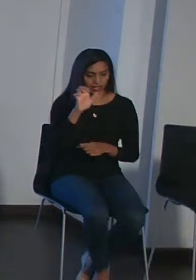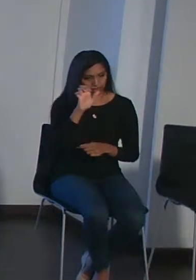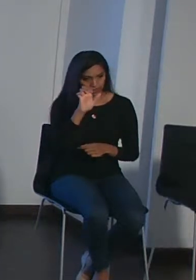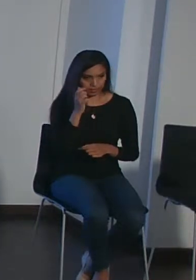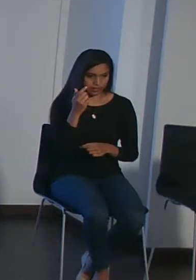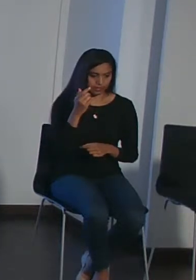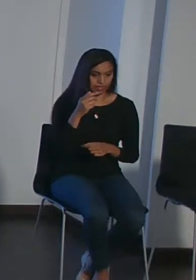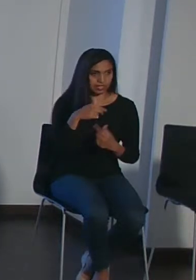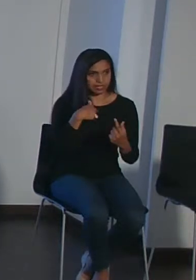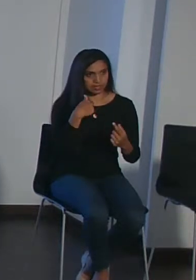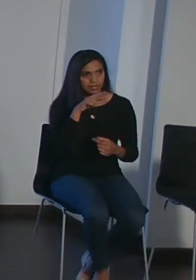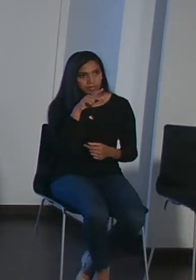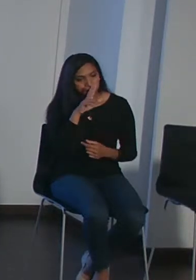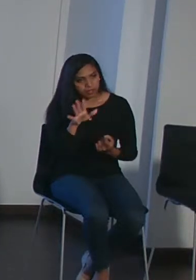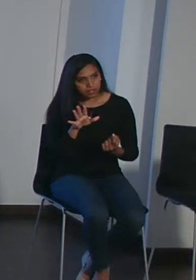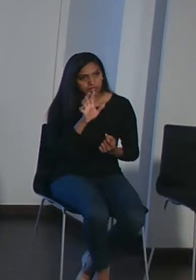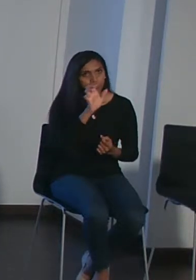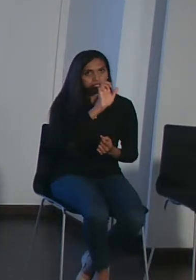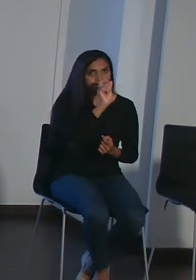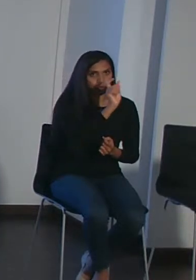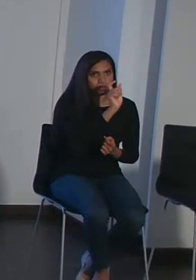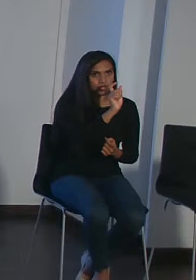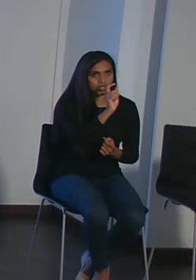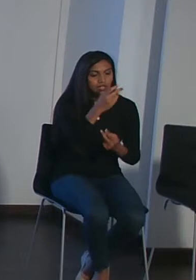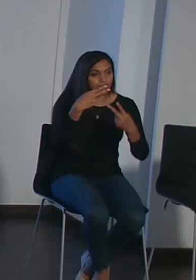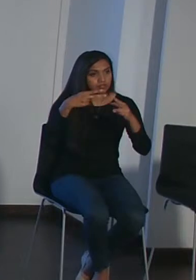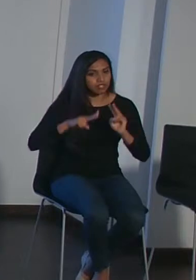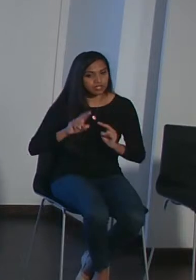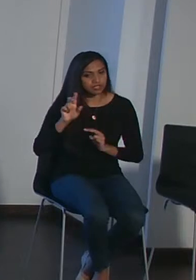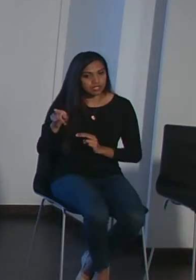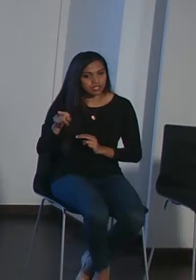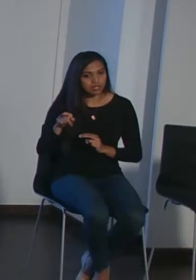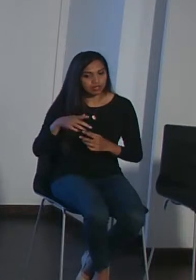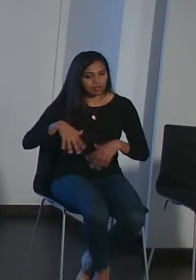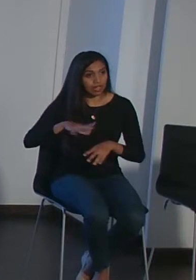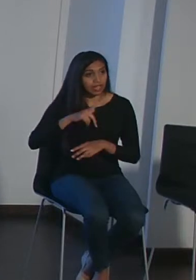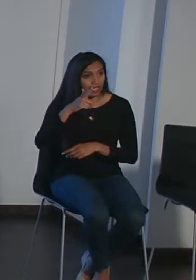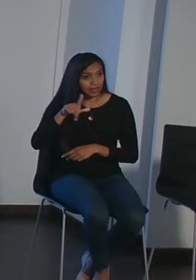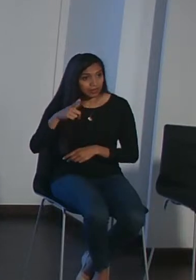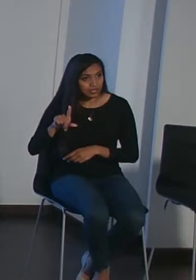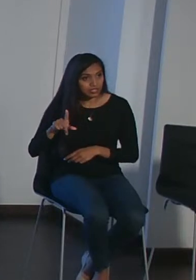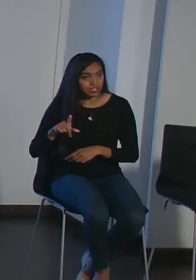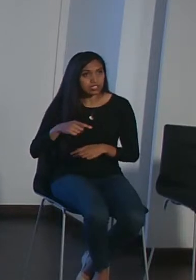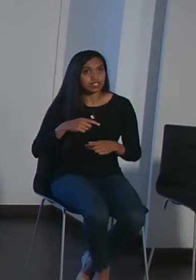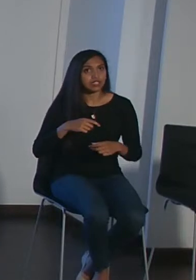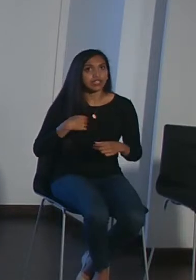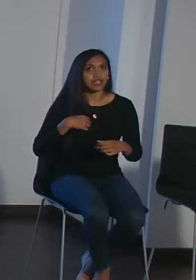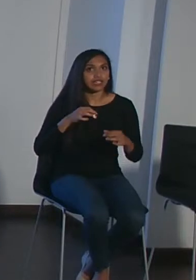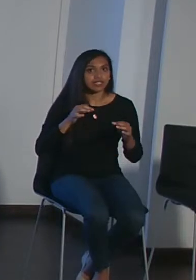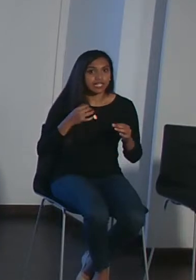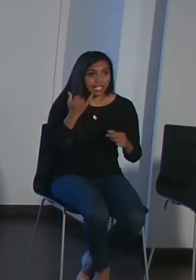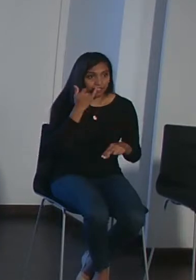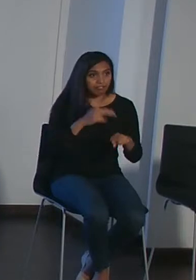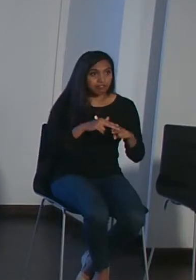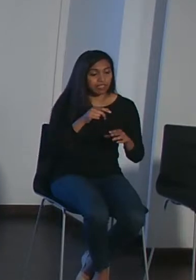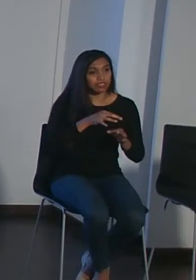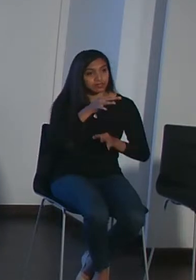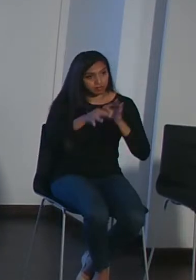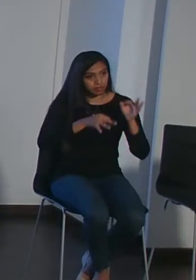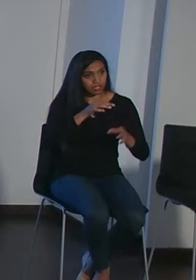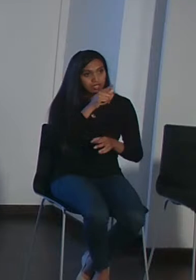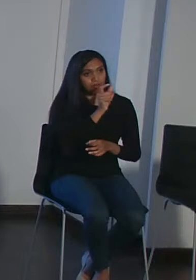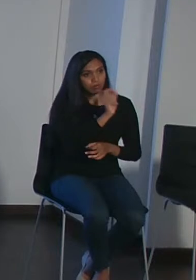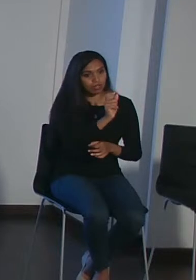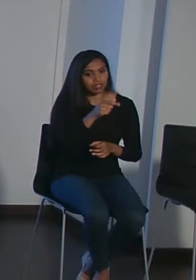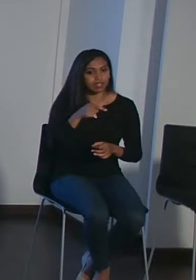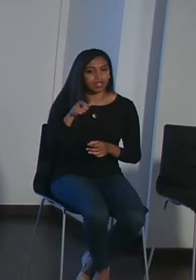time now, and I feel really sad because I have to start talking in Sinhala to be able to do